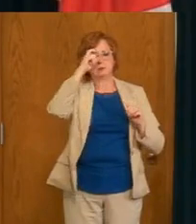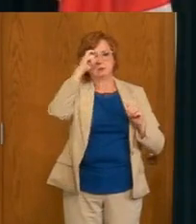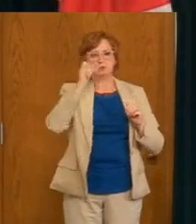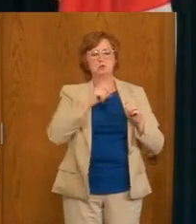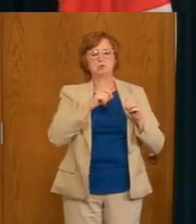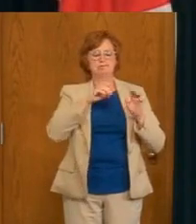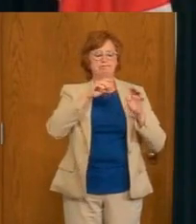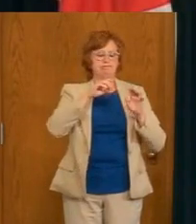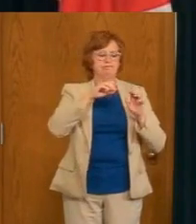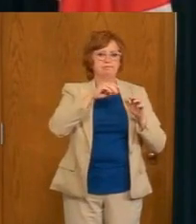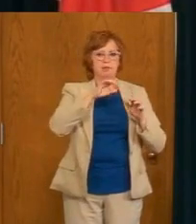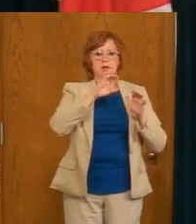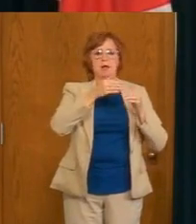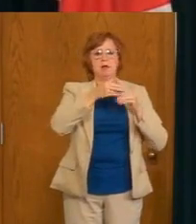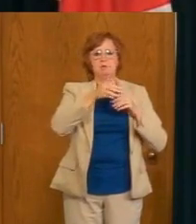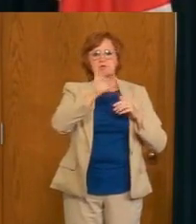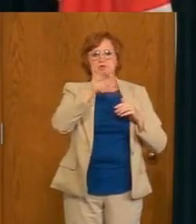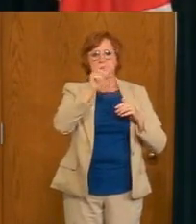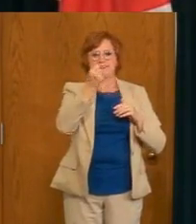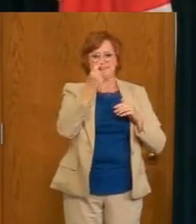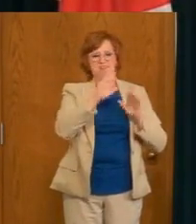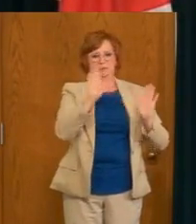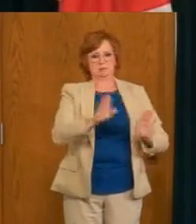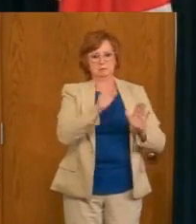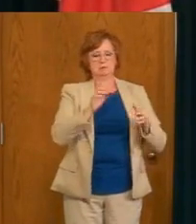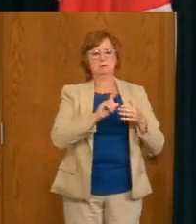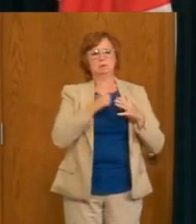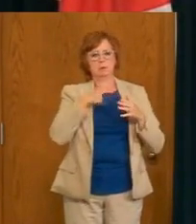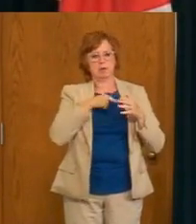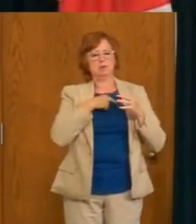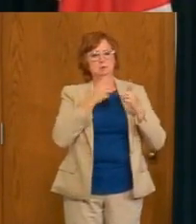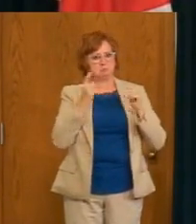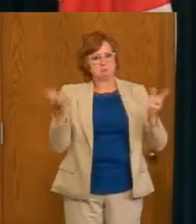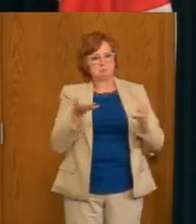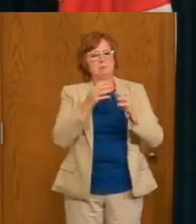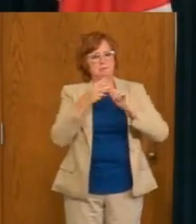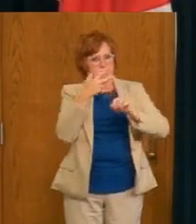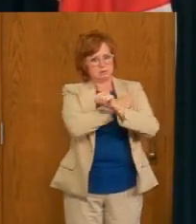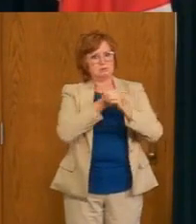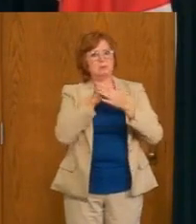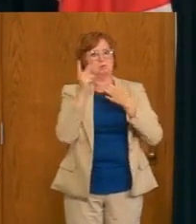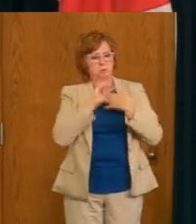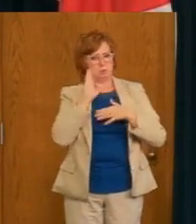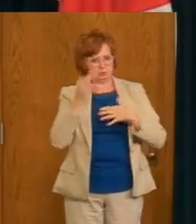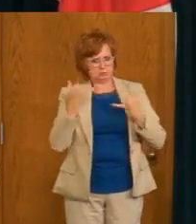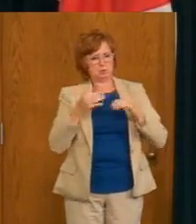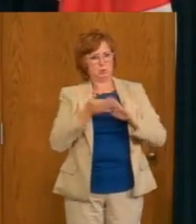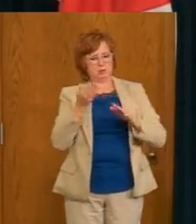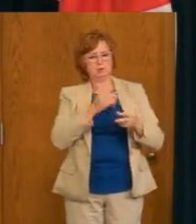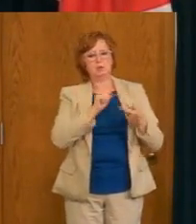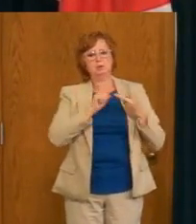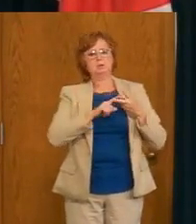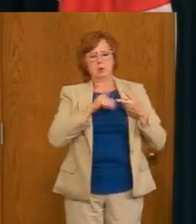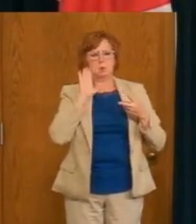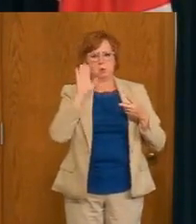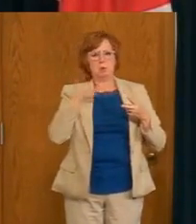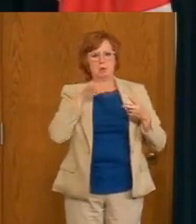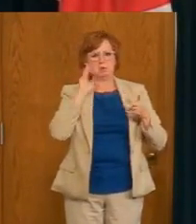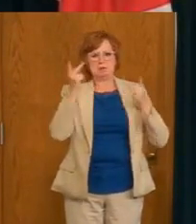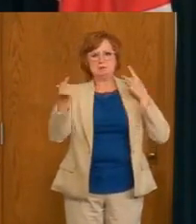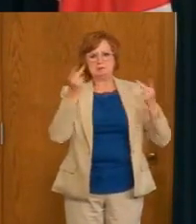clinics, including targeted efforts to reach communities and populations who are under-vaccinated. We'll continue to see people masking and maintaining